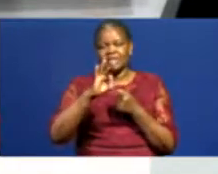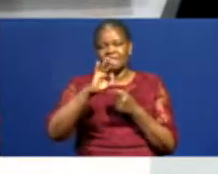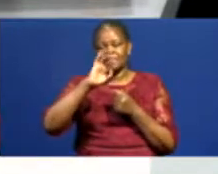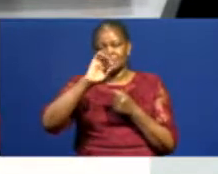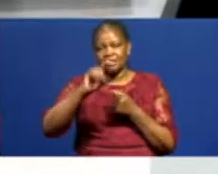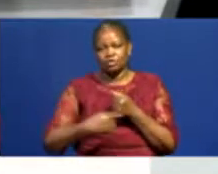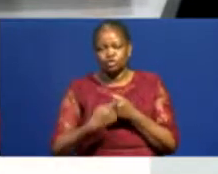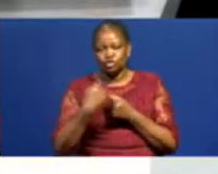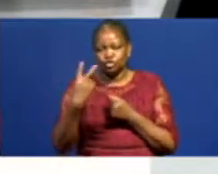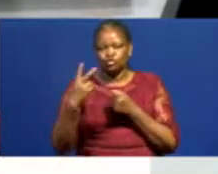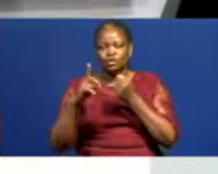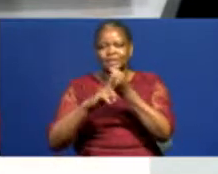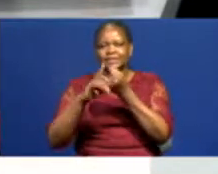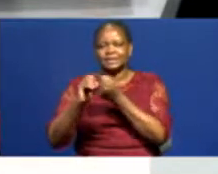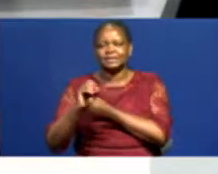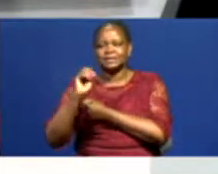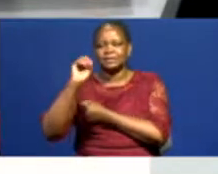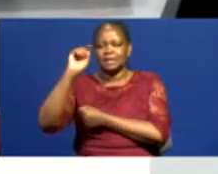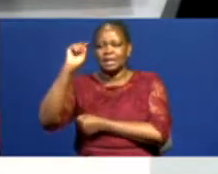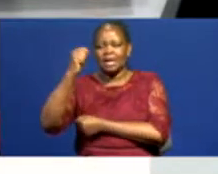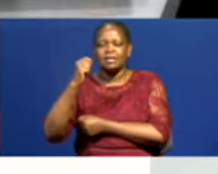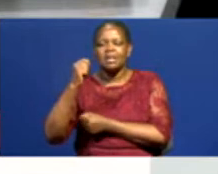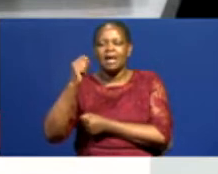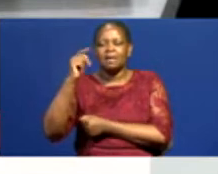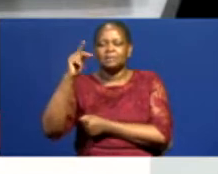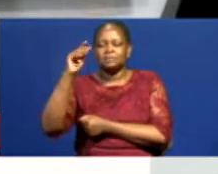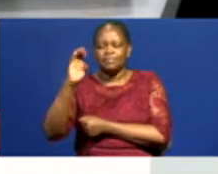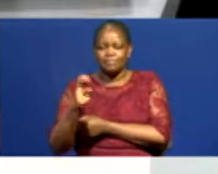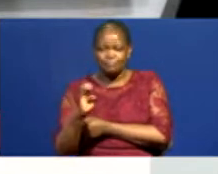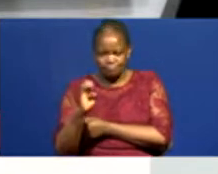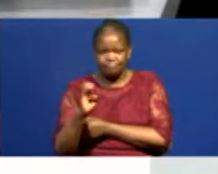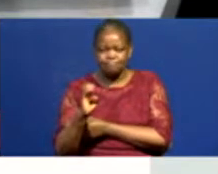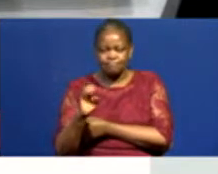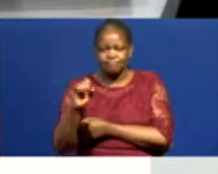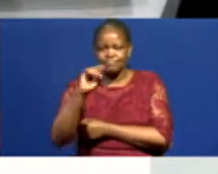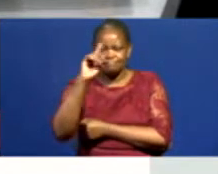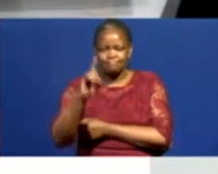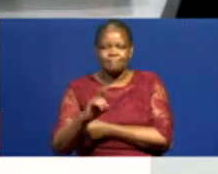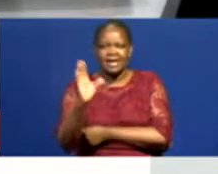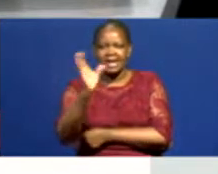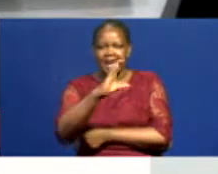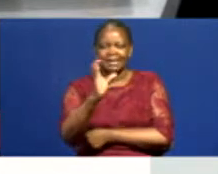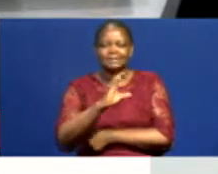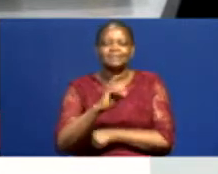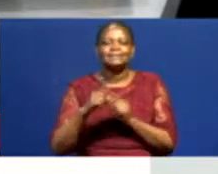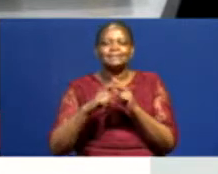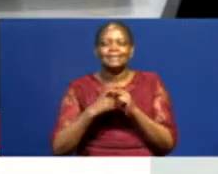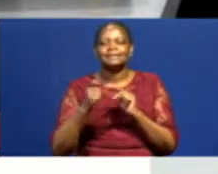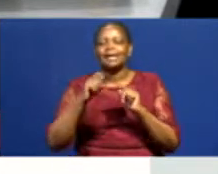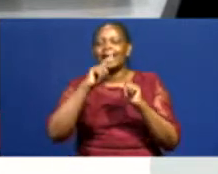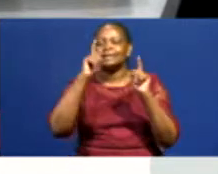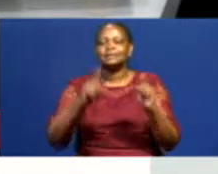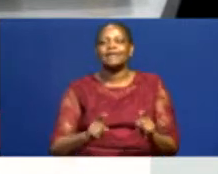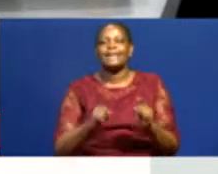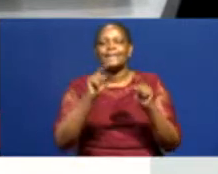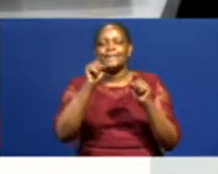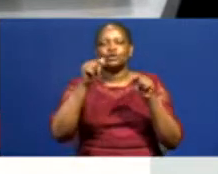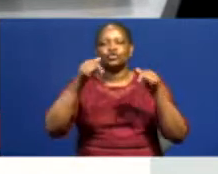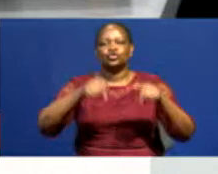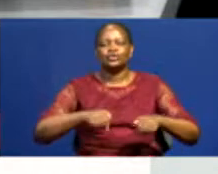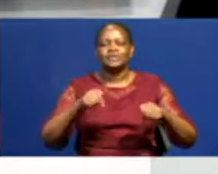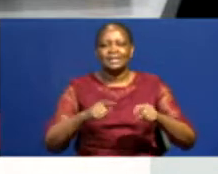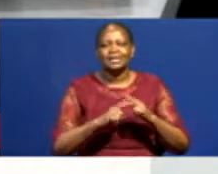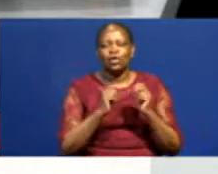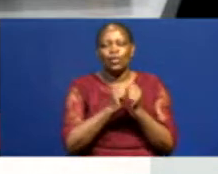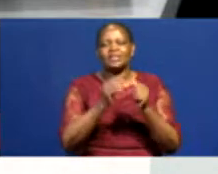903,260 Kenya Certificate of Secondary Education examination candidates began their exams today. The candidates started